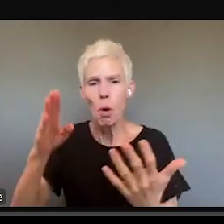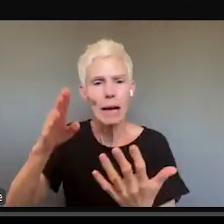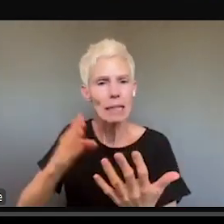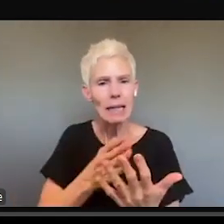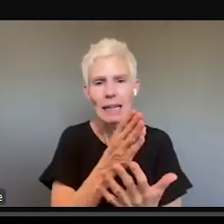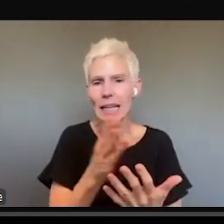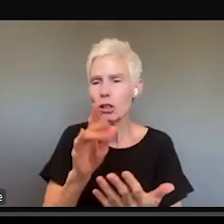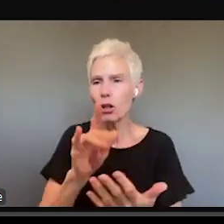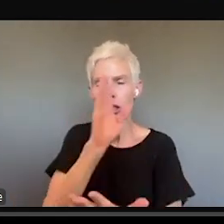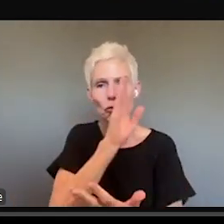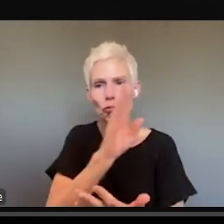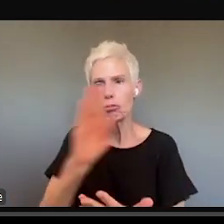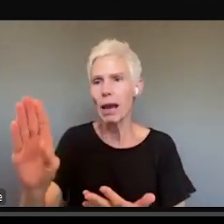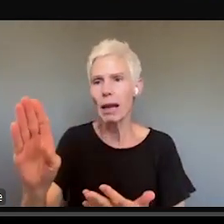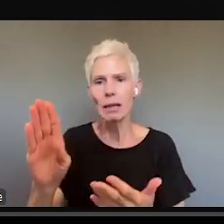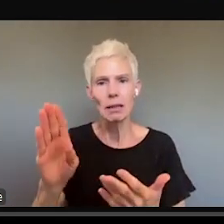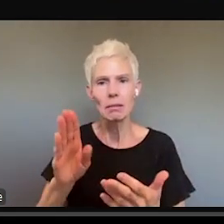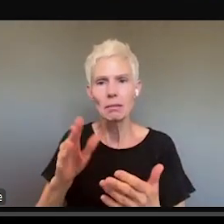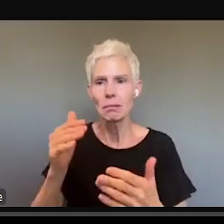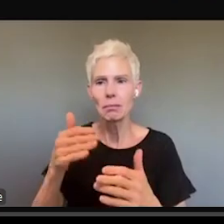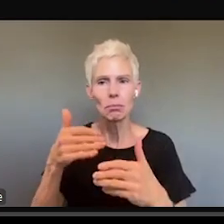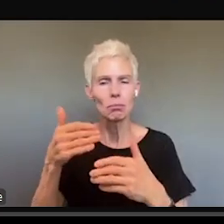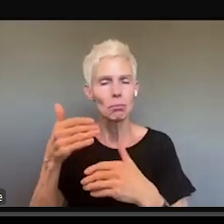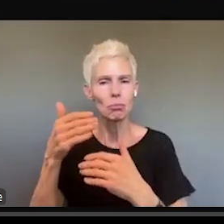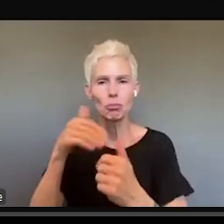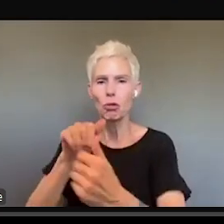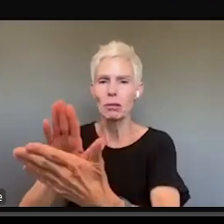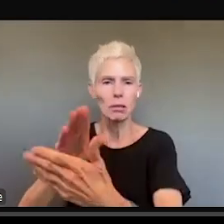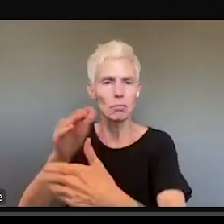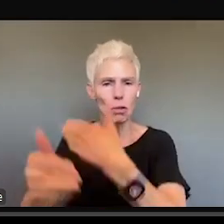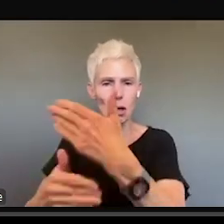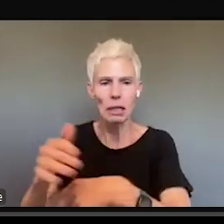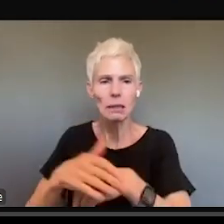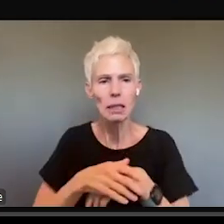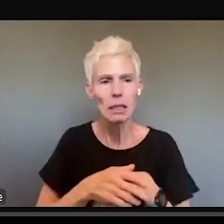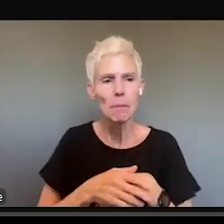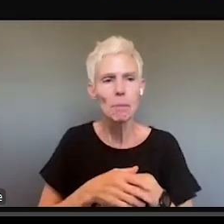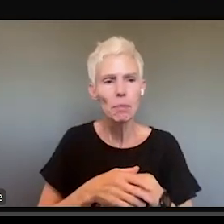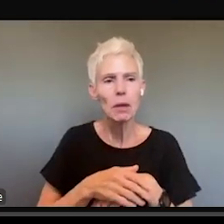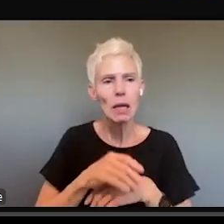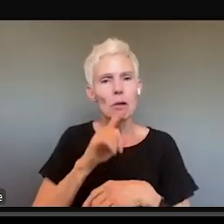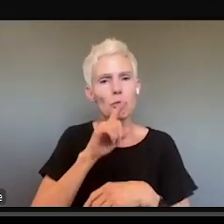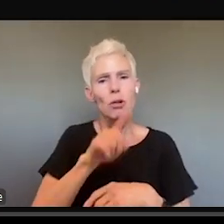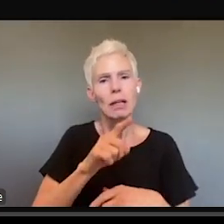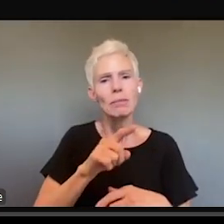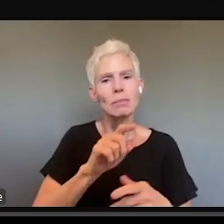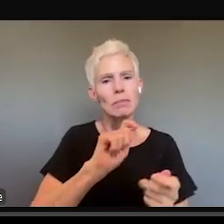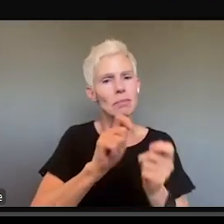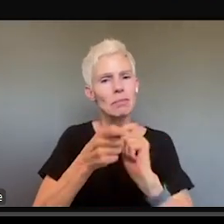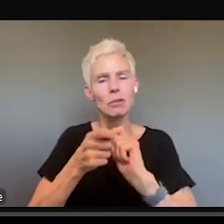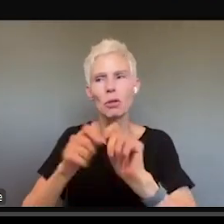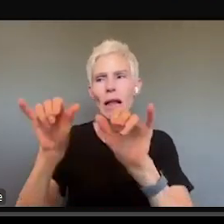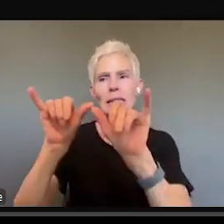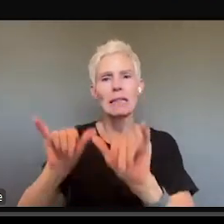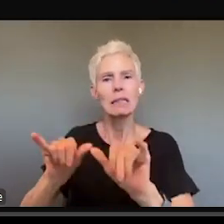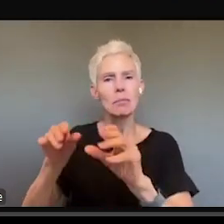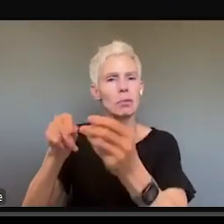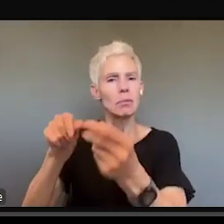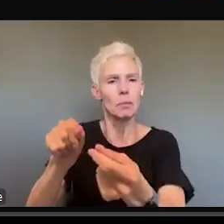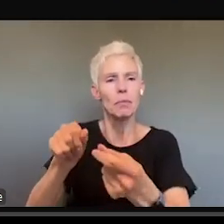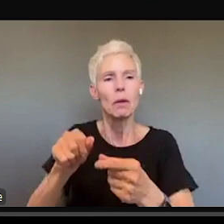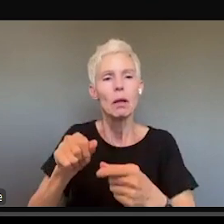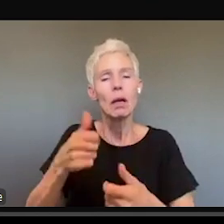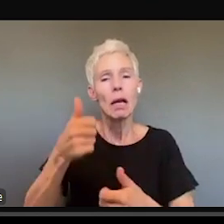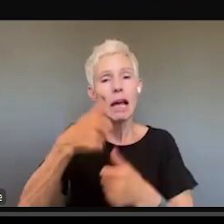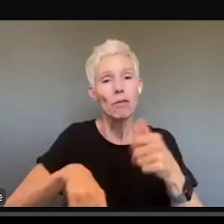so important. And for funders and policymakers, this translates really well into system efficiency. Every time a